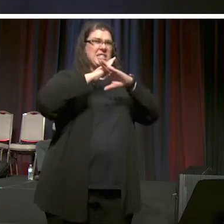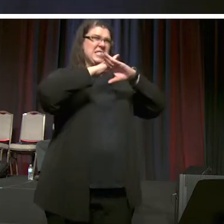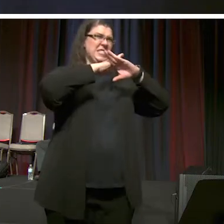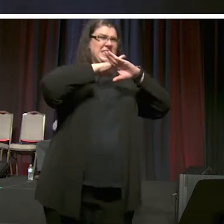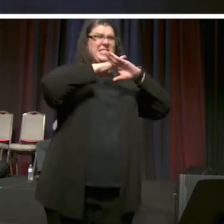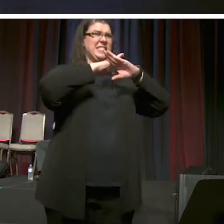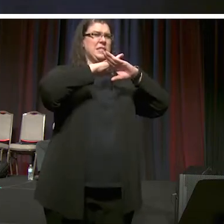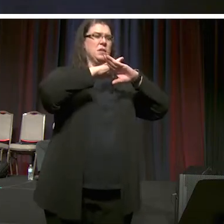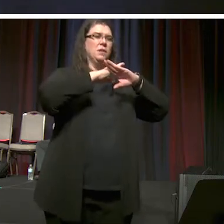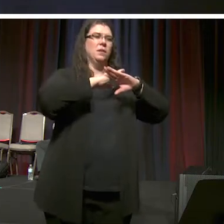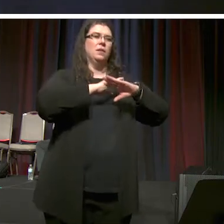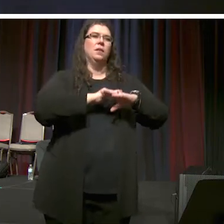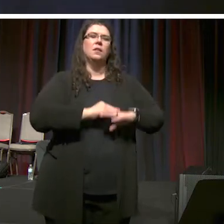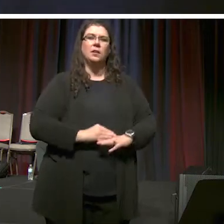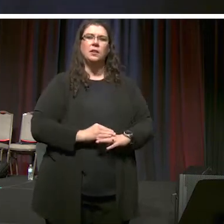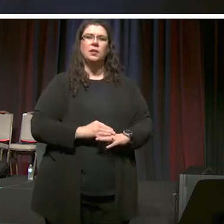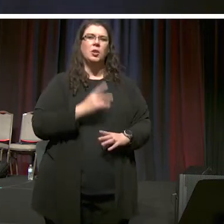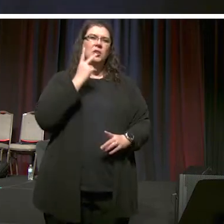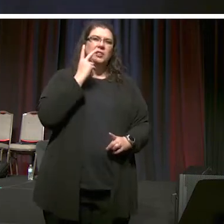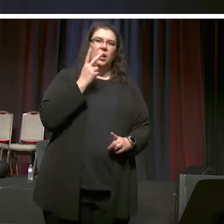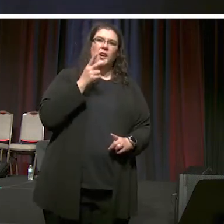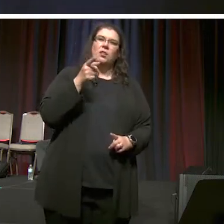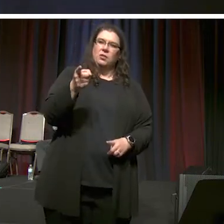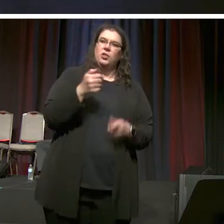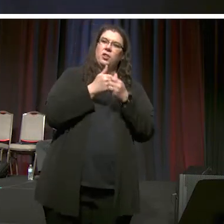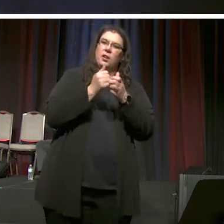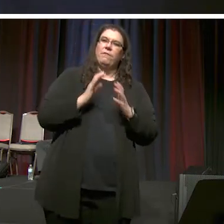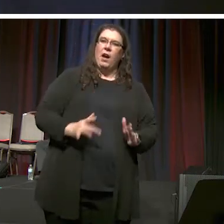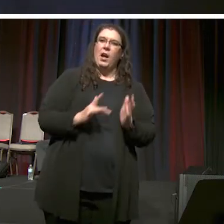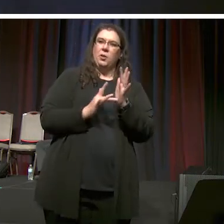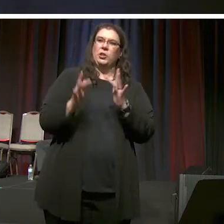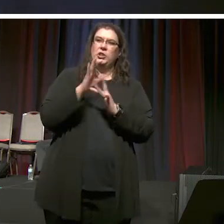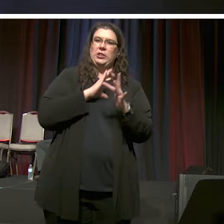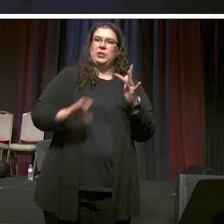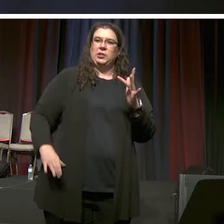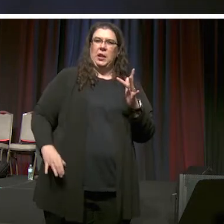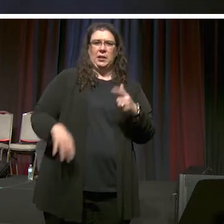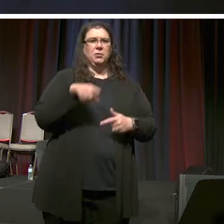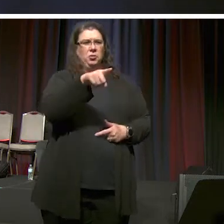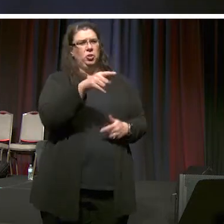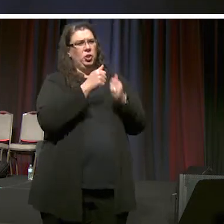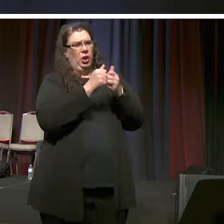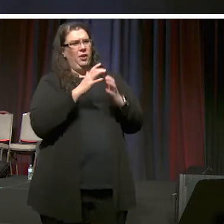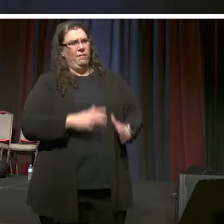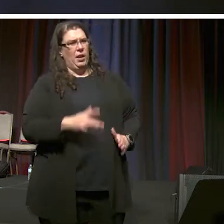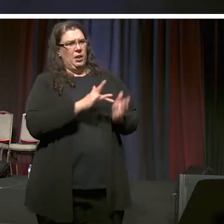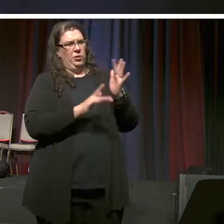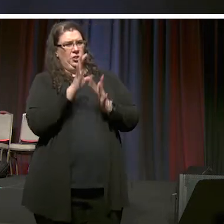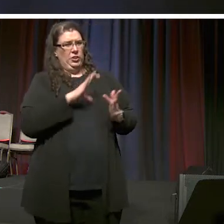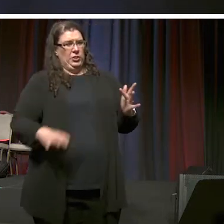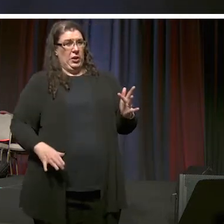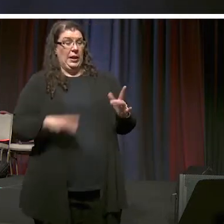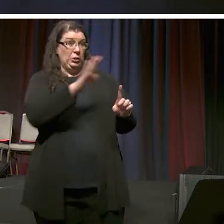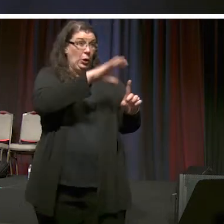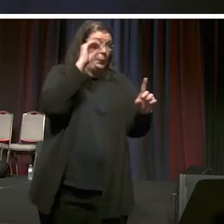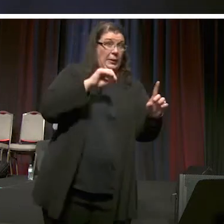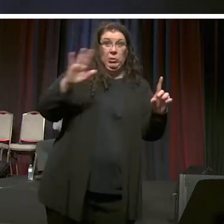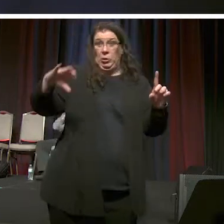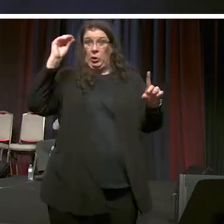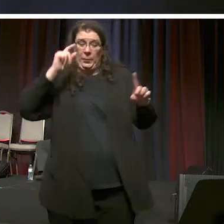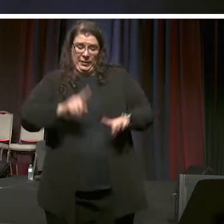each other as fellow followers of Jesus Christ, different opinions, but but we had respect for each